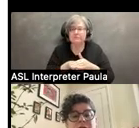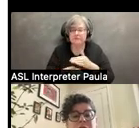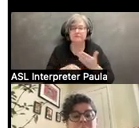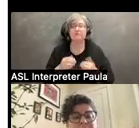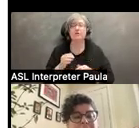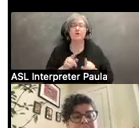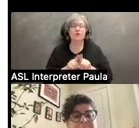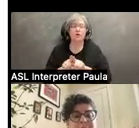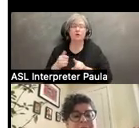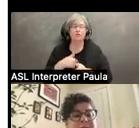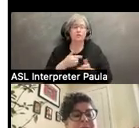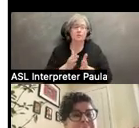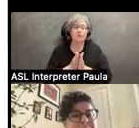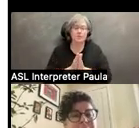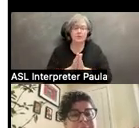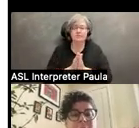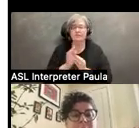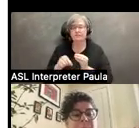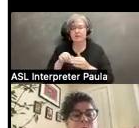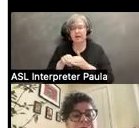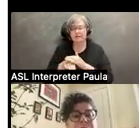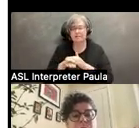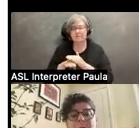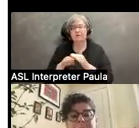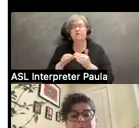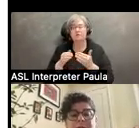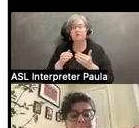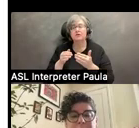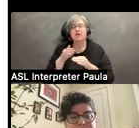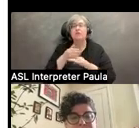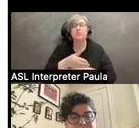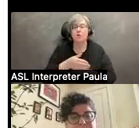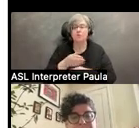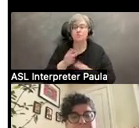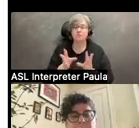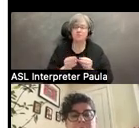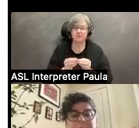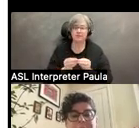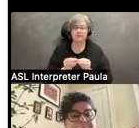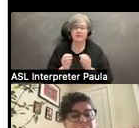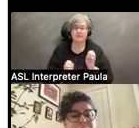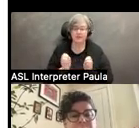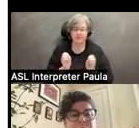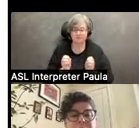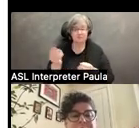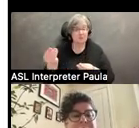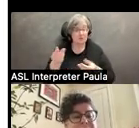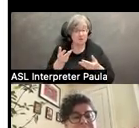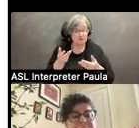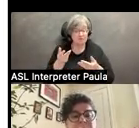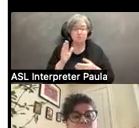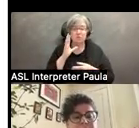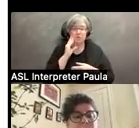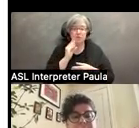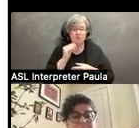We'll also ask about accessibility in our post-webinar evaluation. Please let us know your